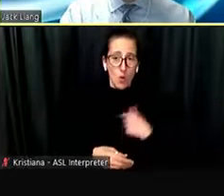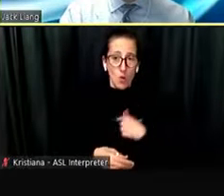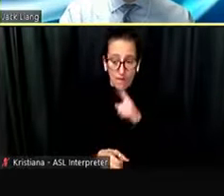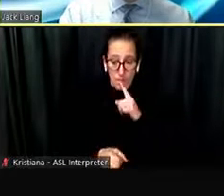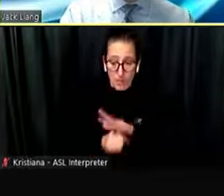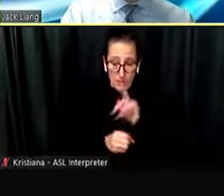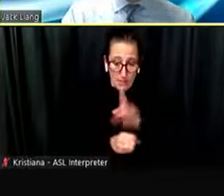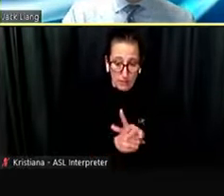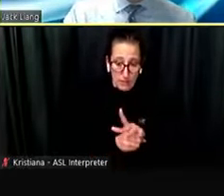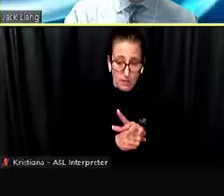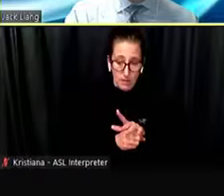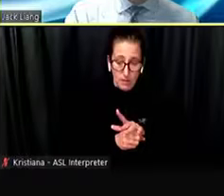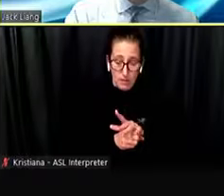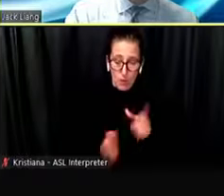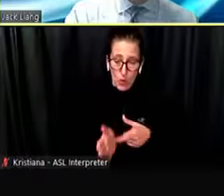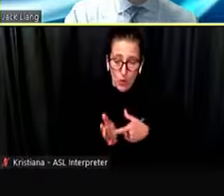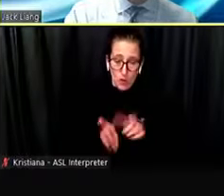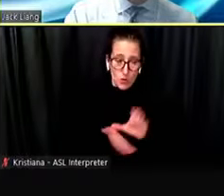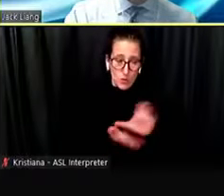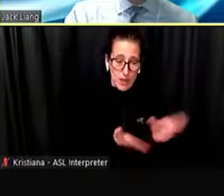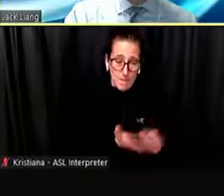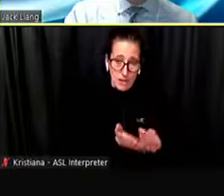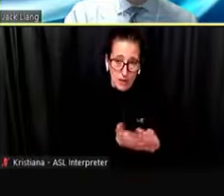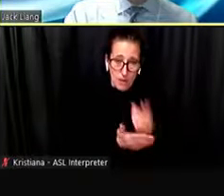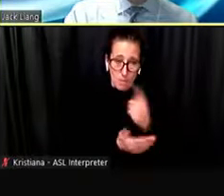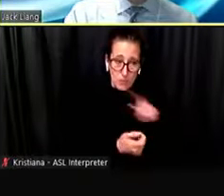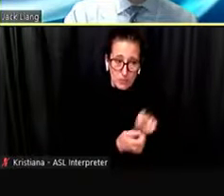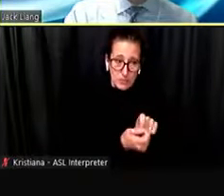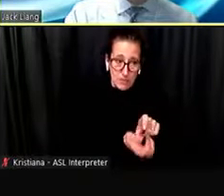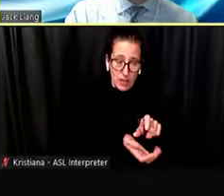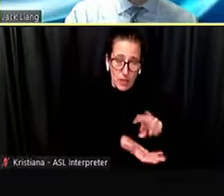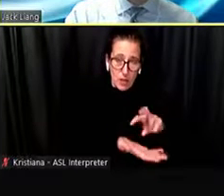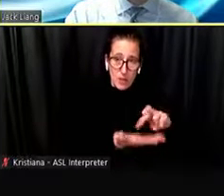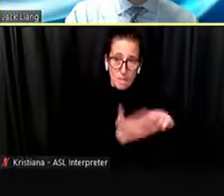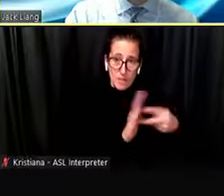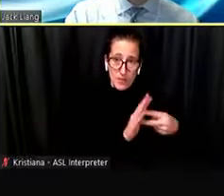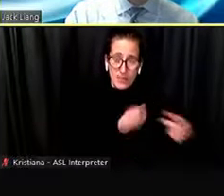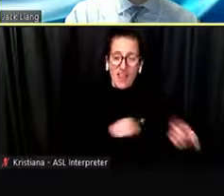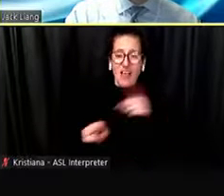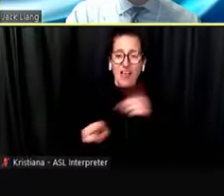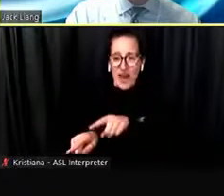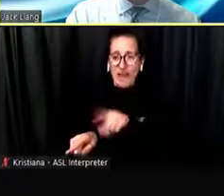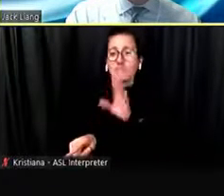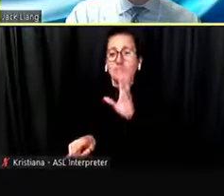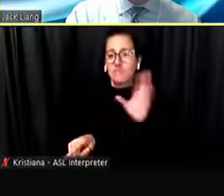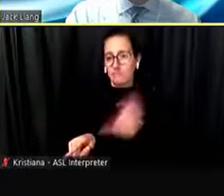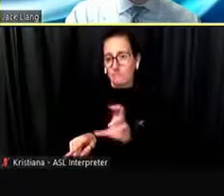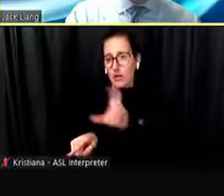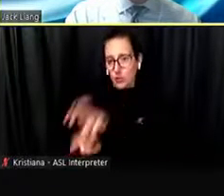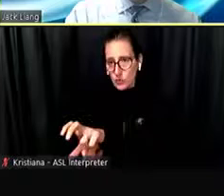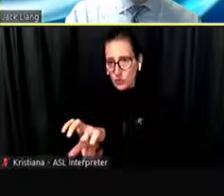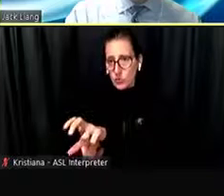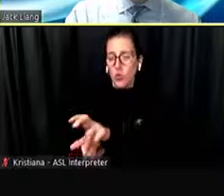particular purpose. So that's the discretion. Each year, the spending is at the discretion of the county's directions. And then the